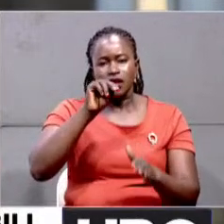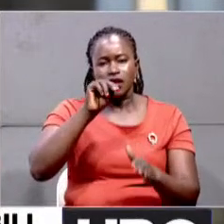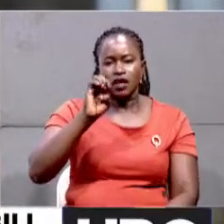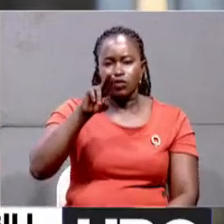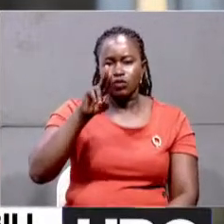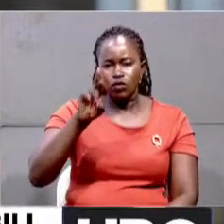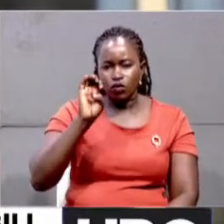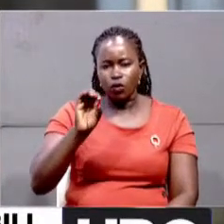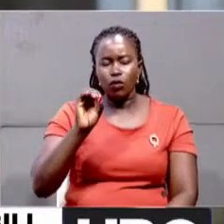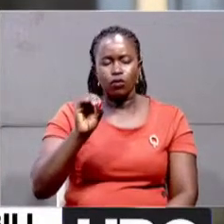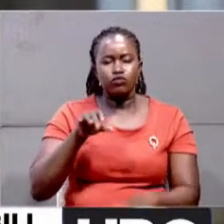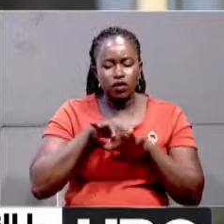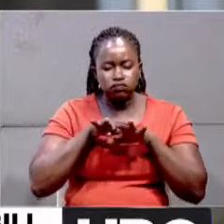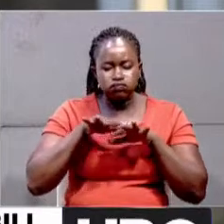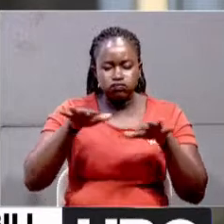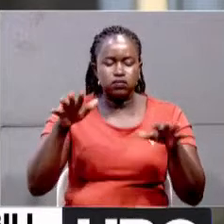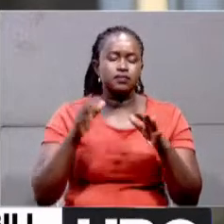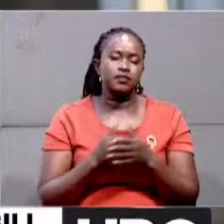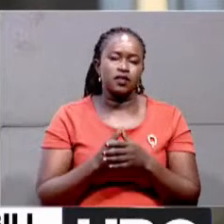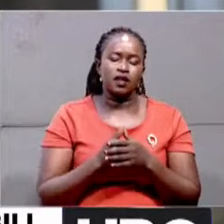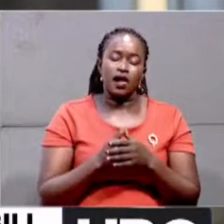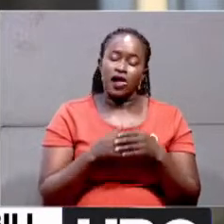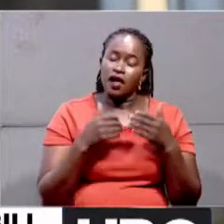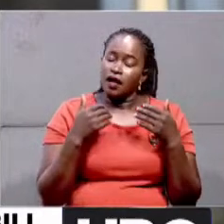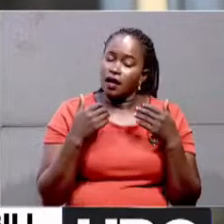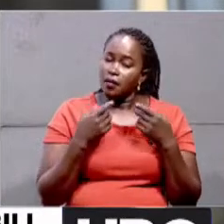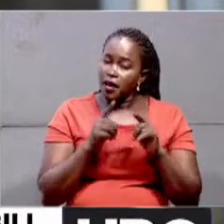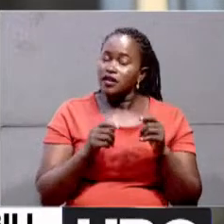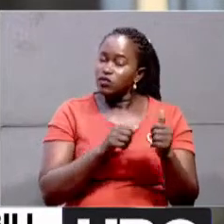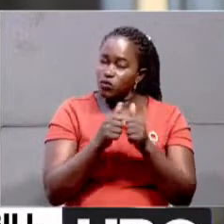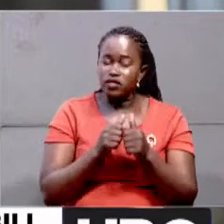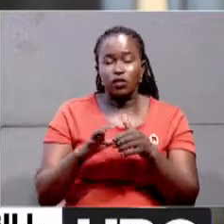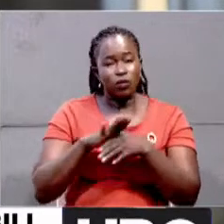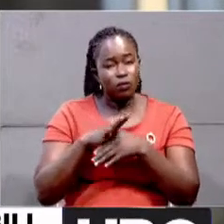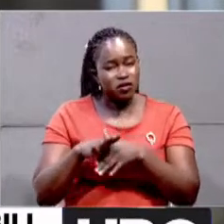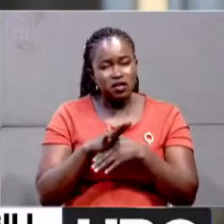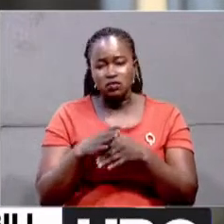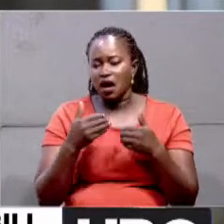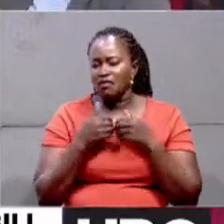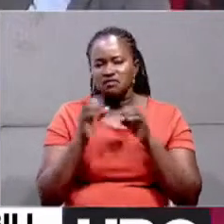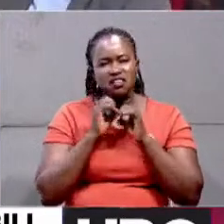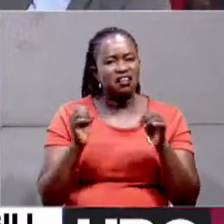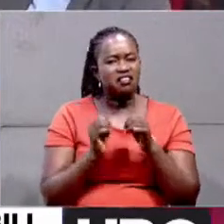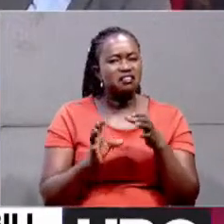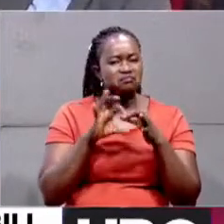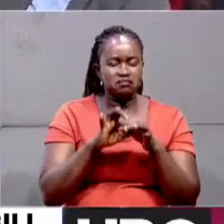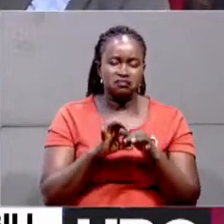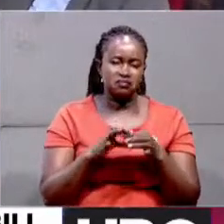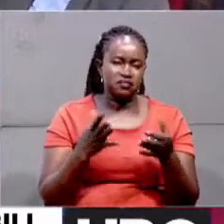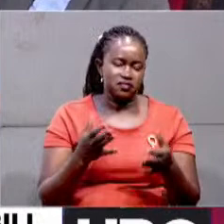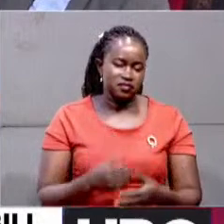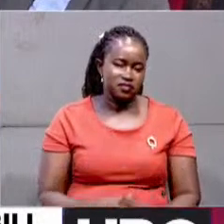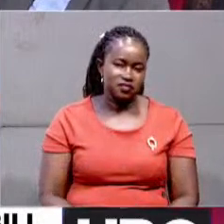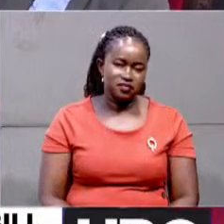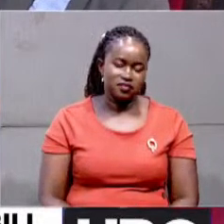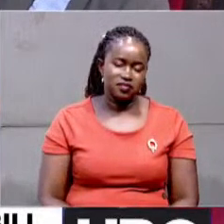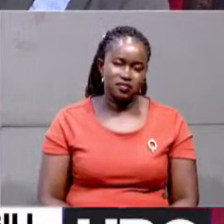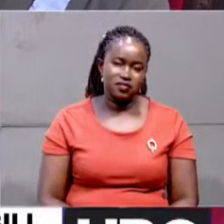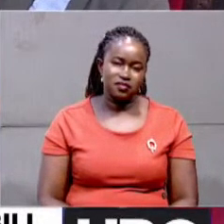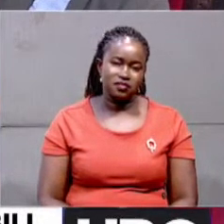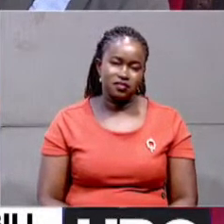dopamine. I won't go through that. But with homosexuality, it has nothing to do with that. And kindness.